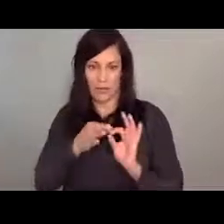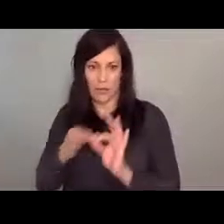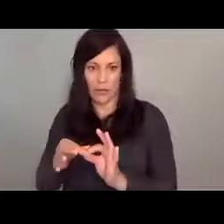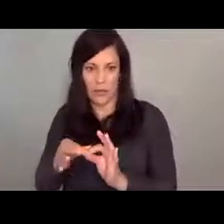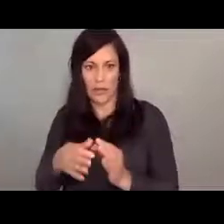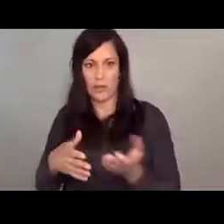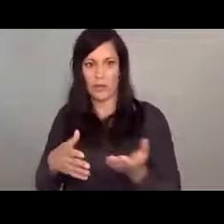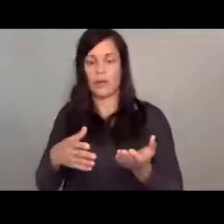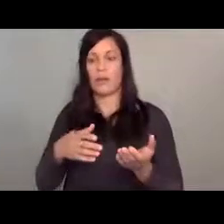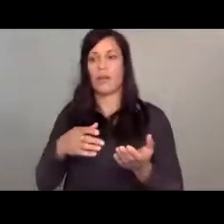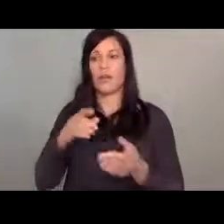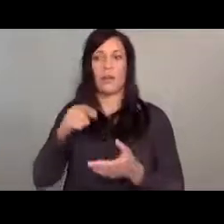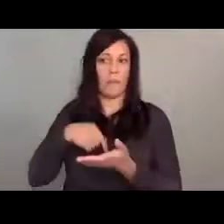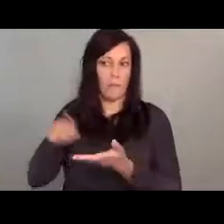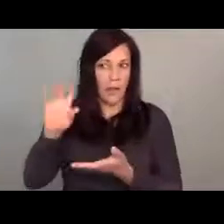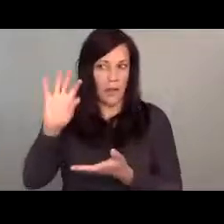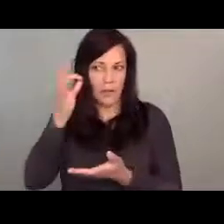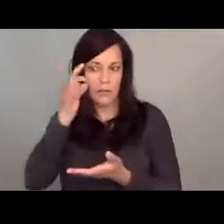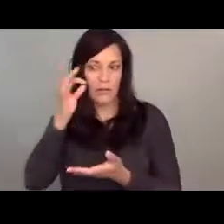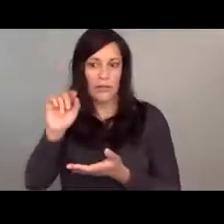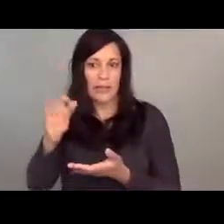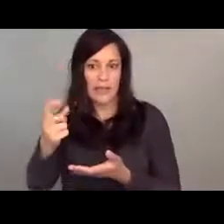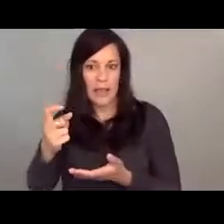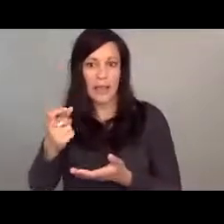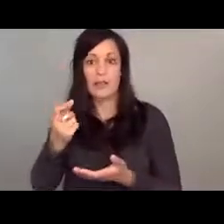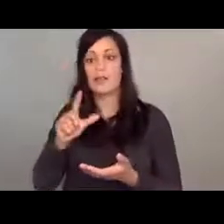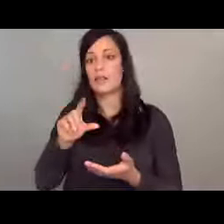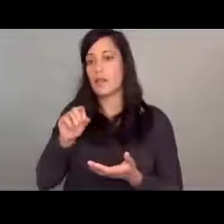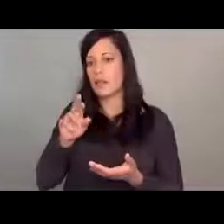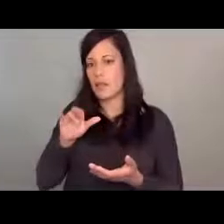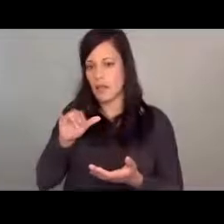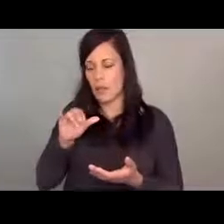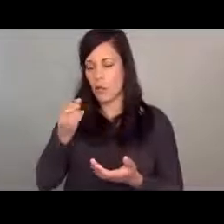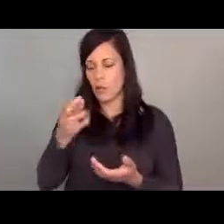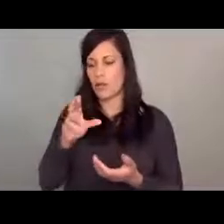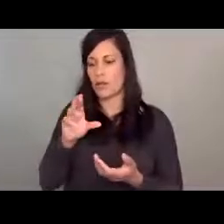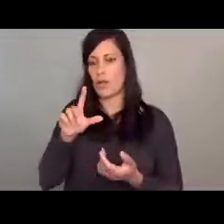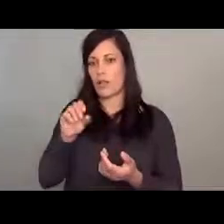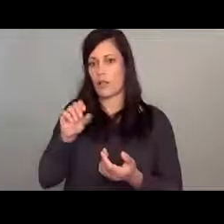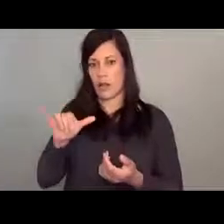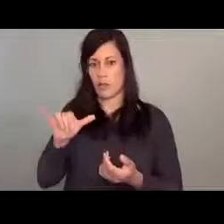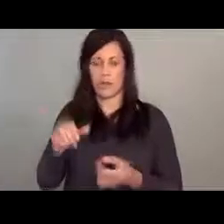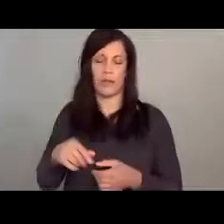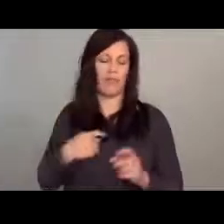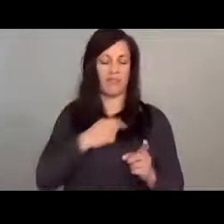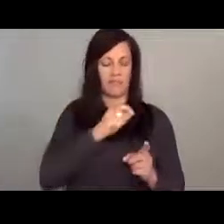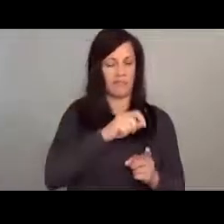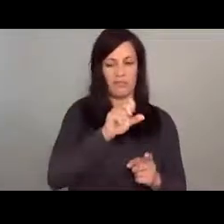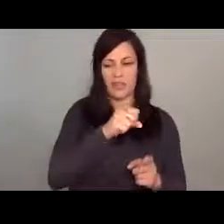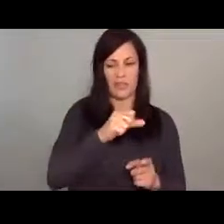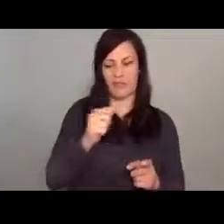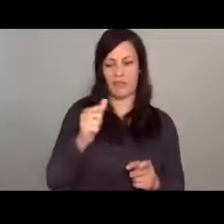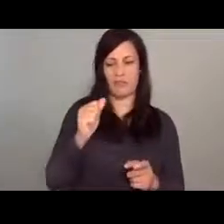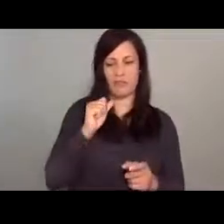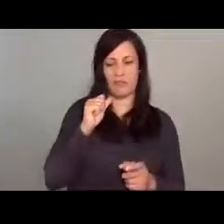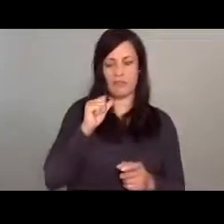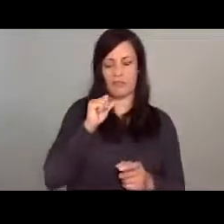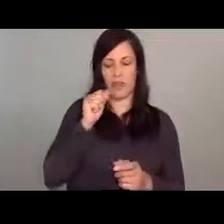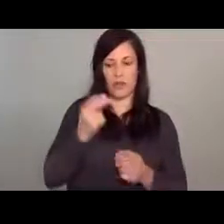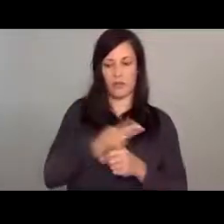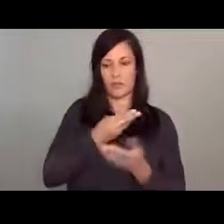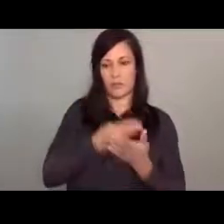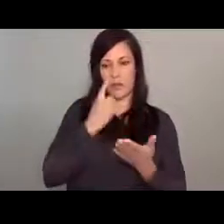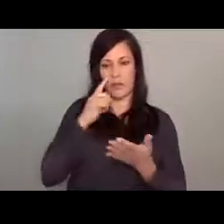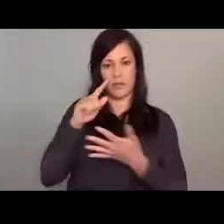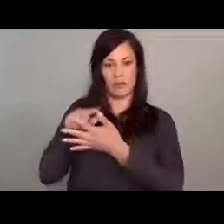state and federal taxes, and lobbying expenses or activities. So yes, I'm going to say yes. And